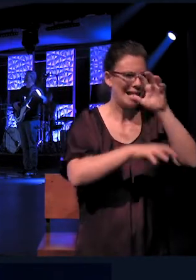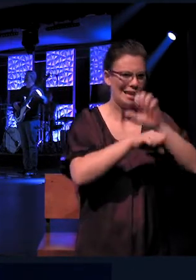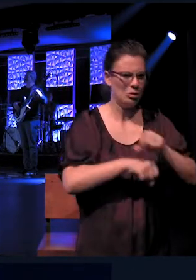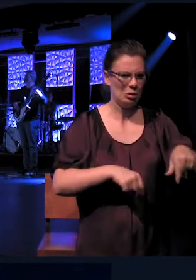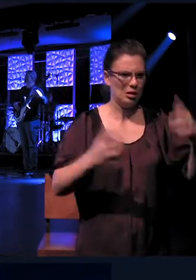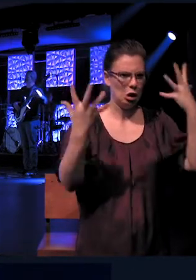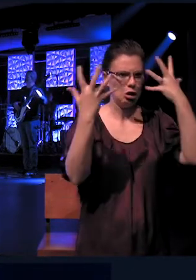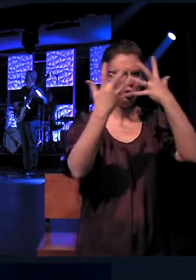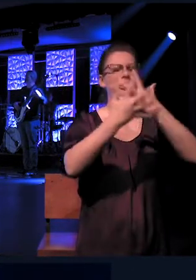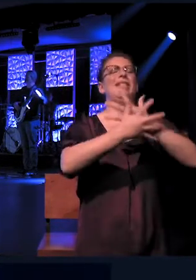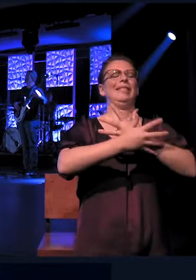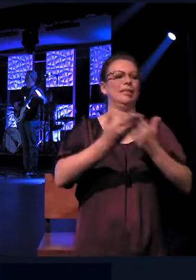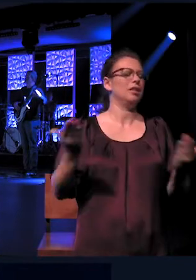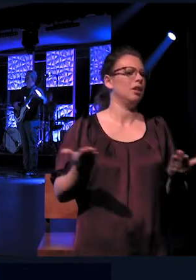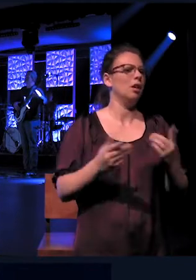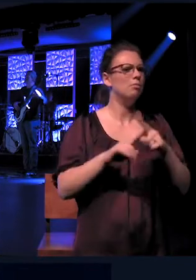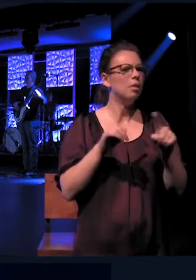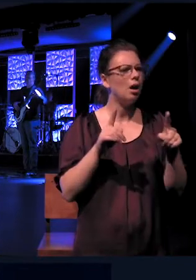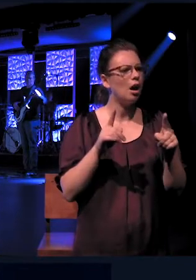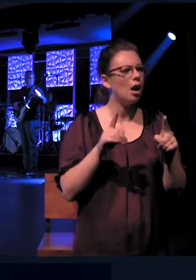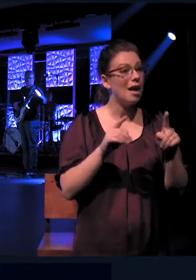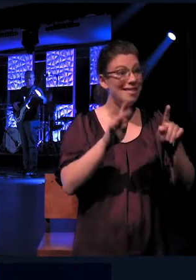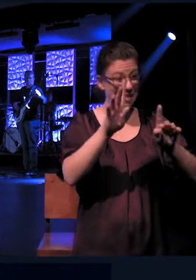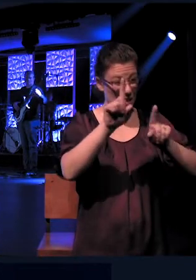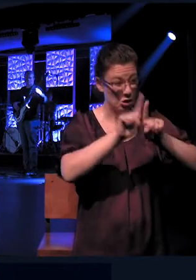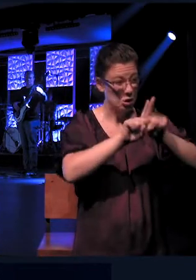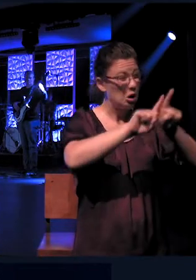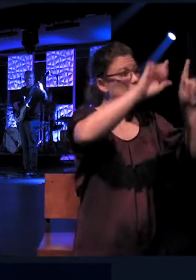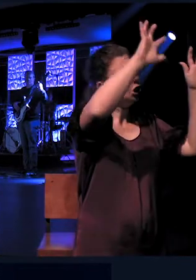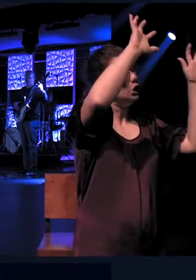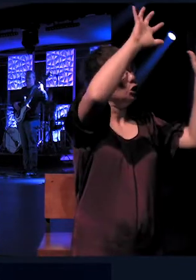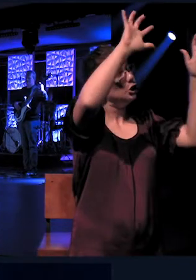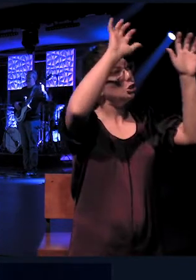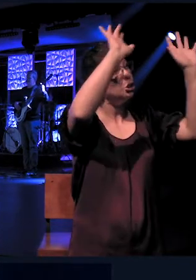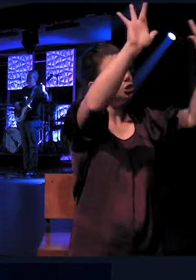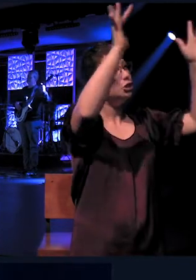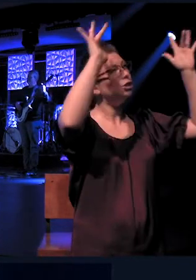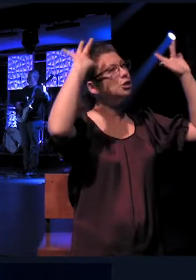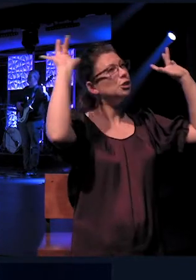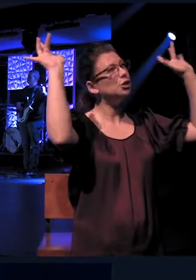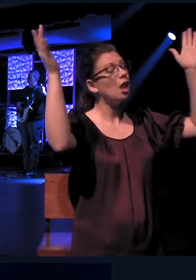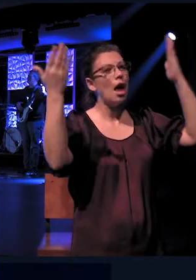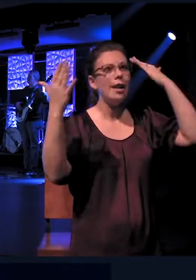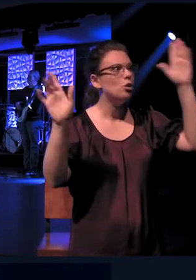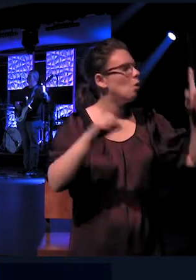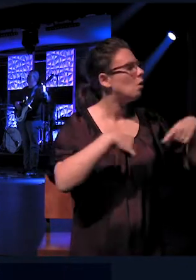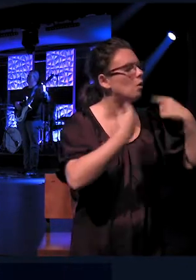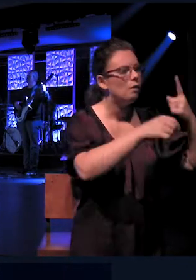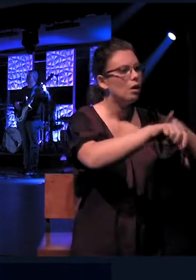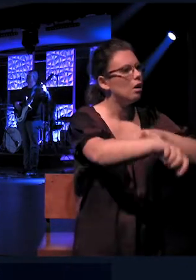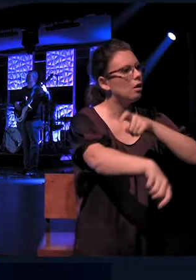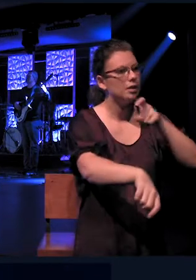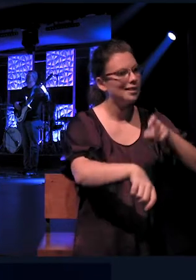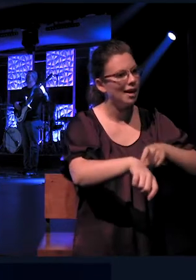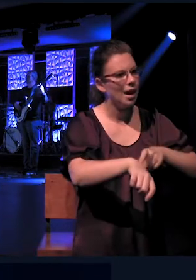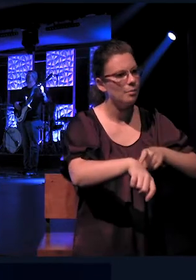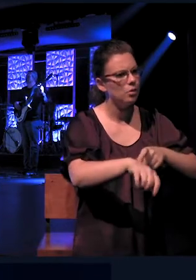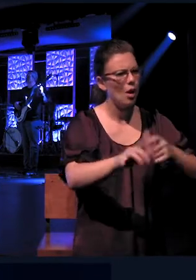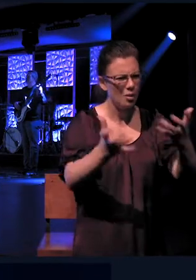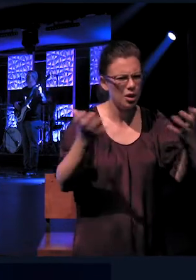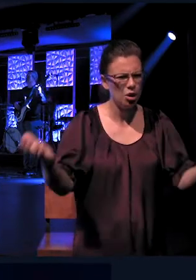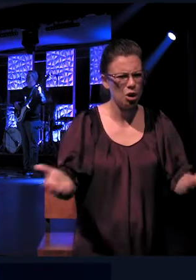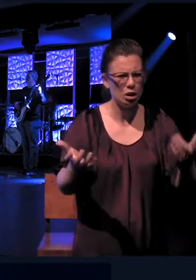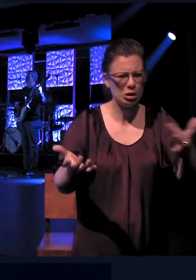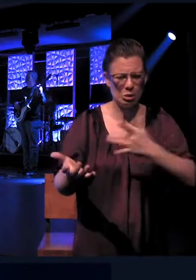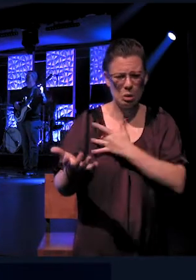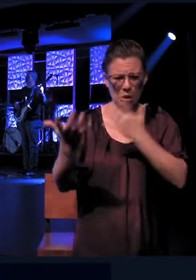but I saw more stars that night than I've seen for a long time. And I just want to encourage you, no matter how dark it seems